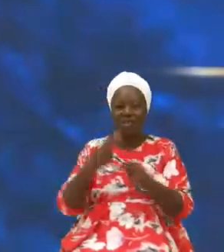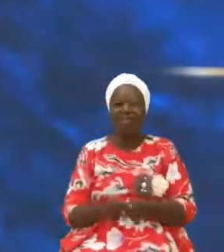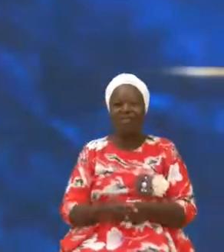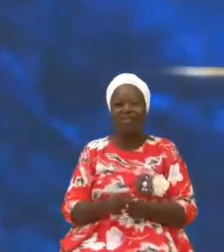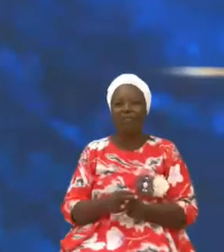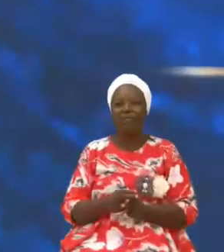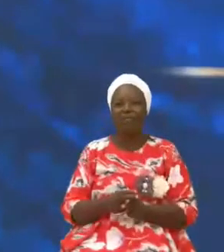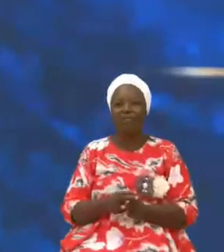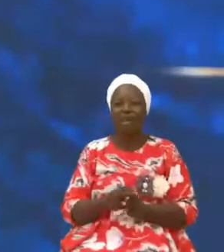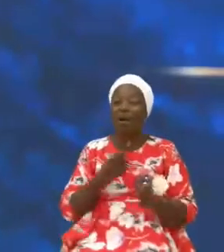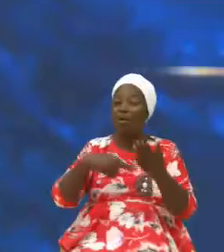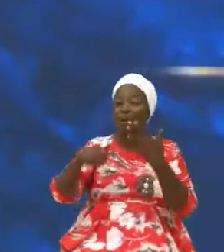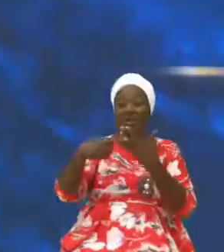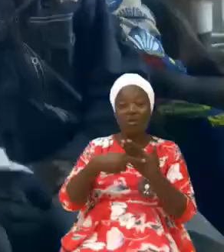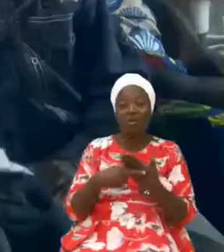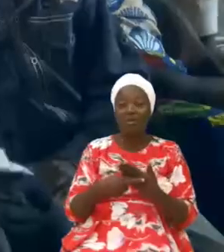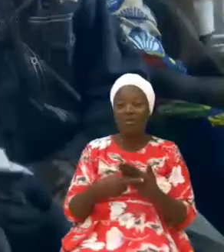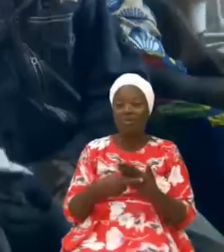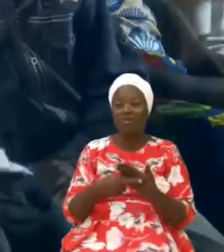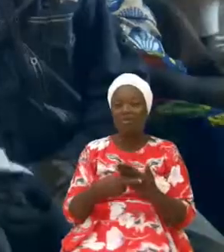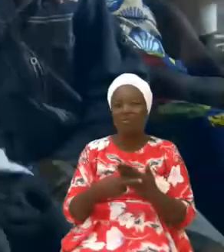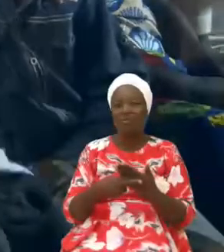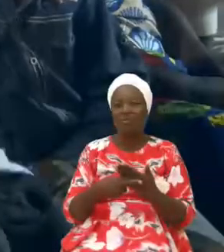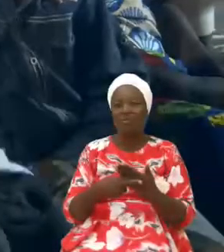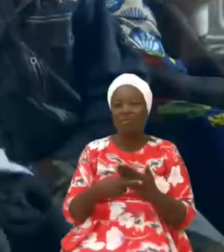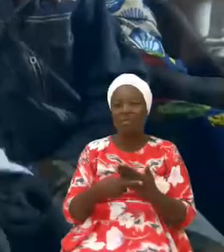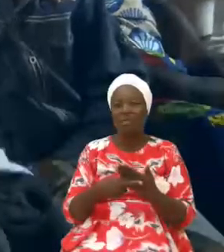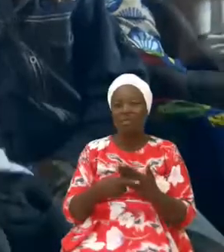the Lord in Jesus' name.